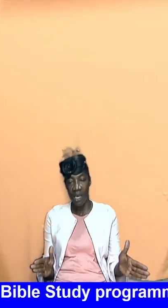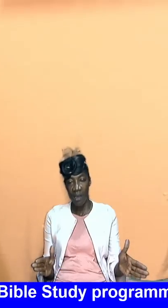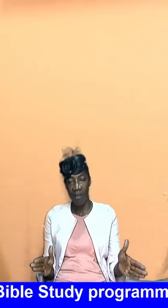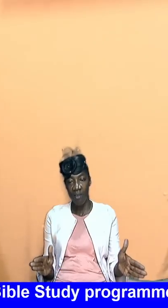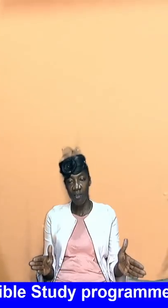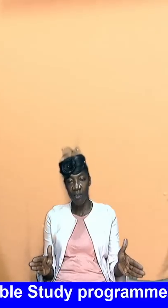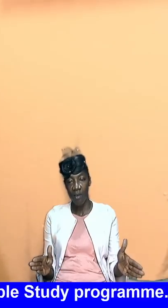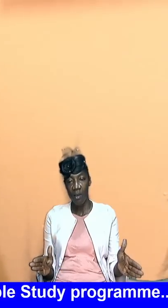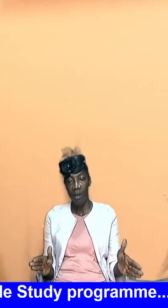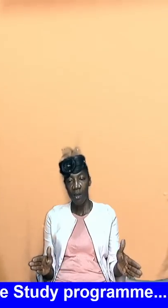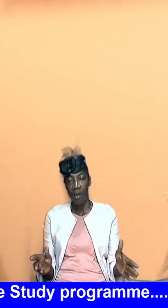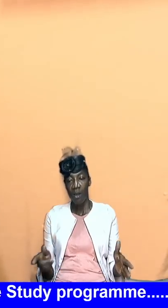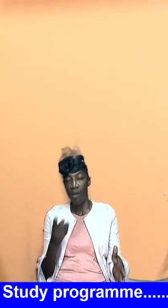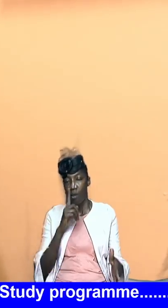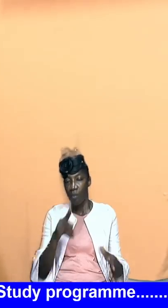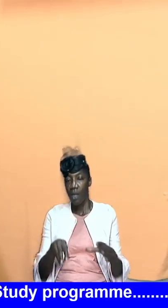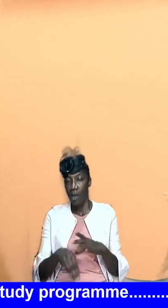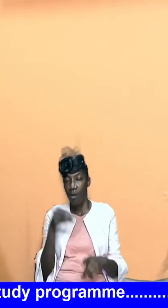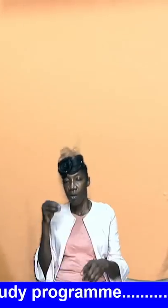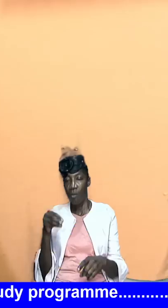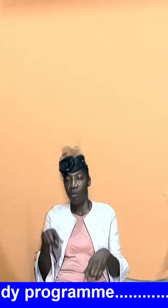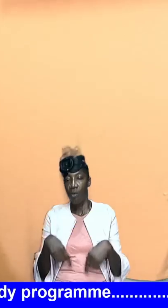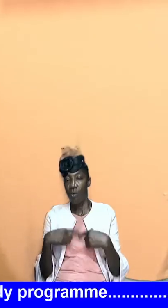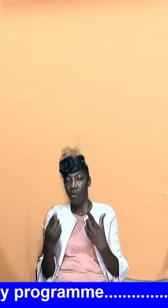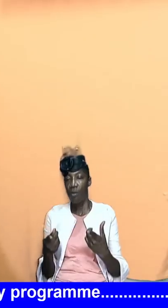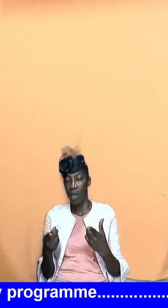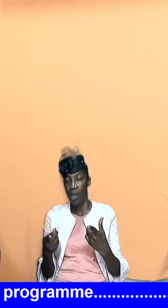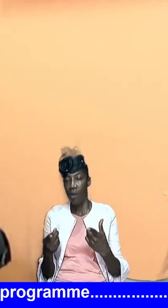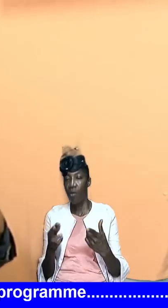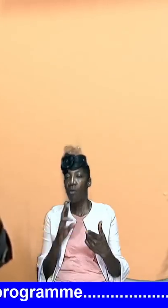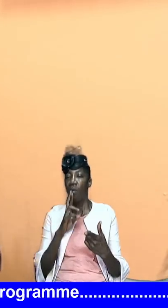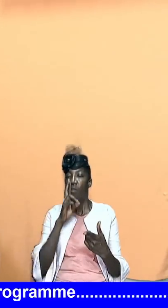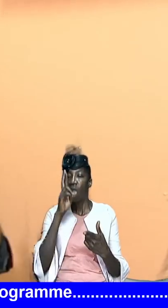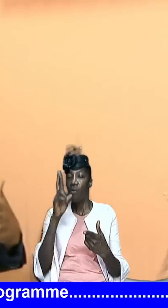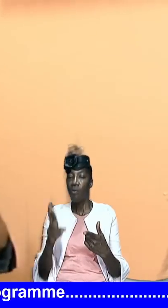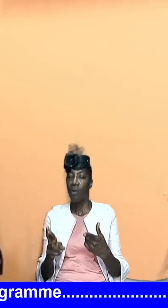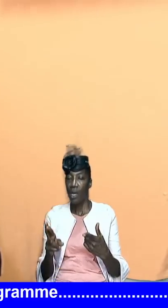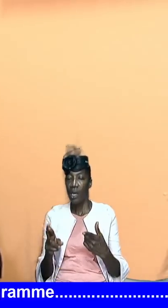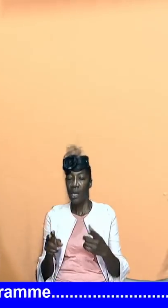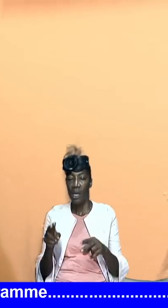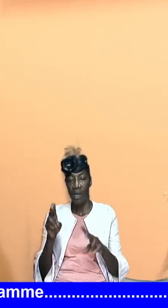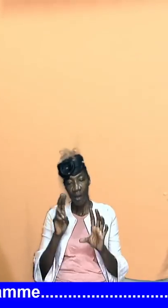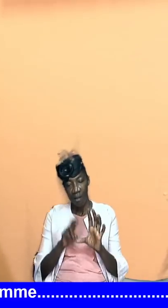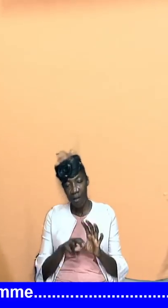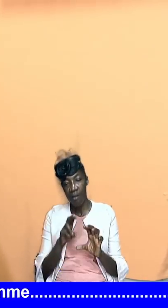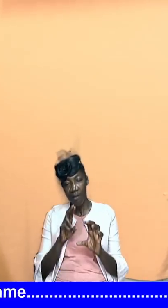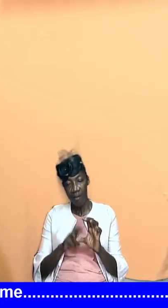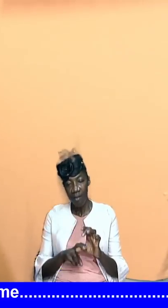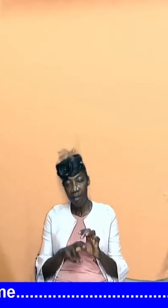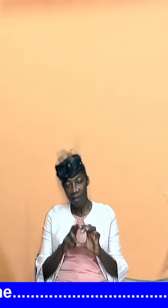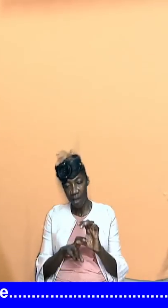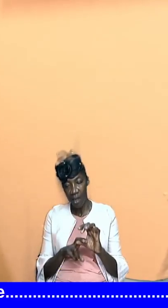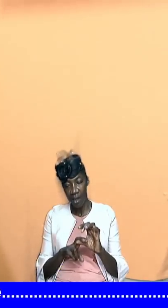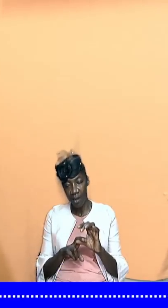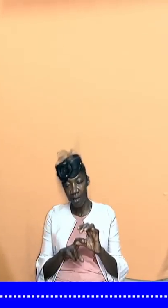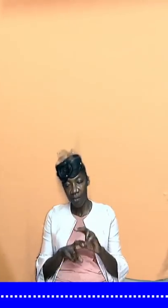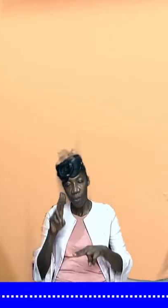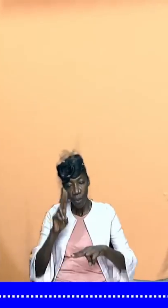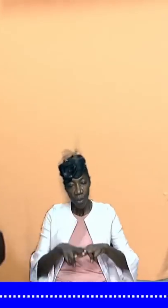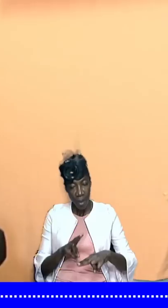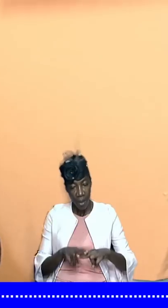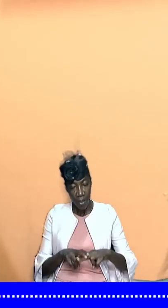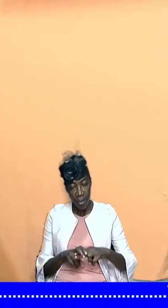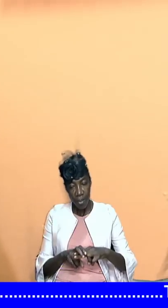leadership, to be out, and we are going to really, really sit and have a session with our